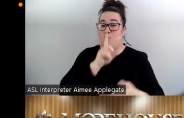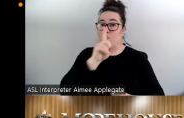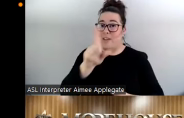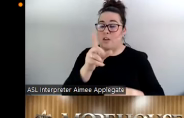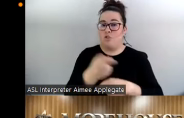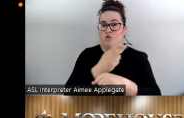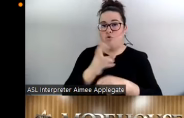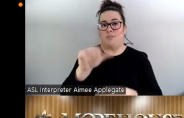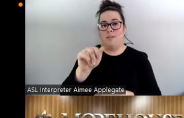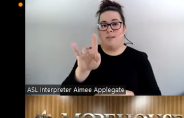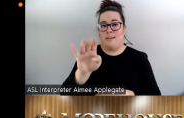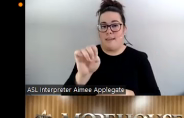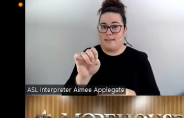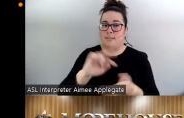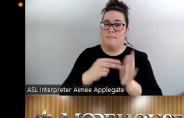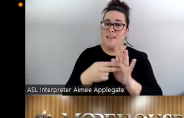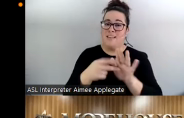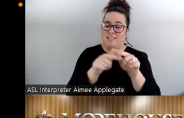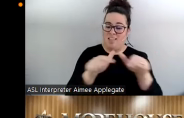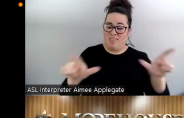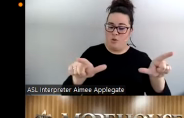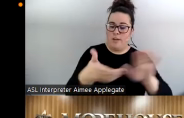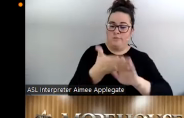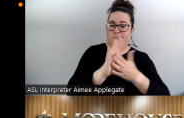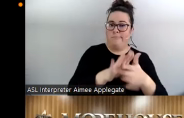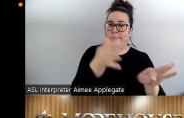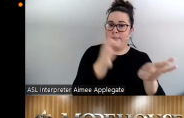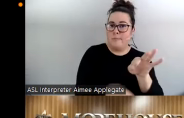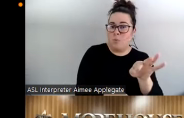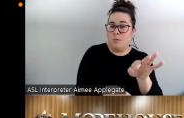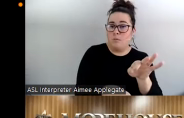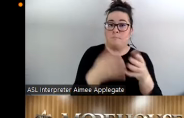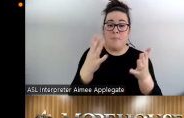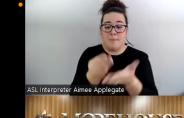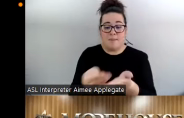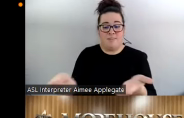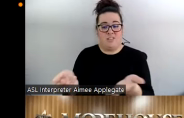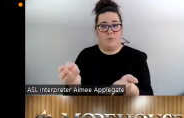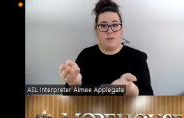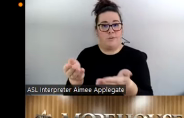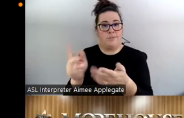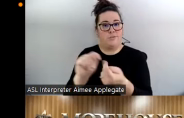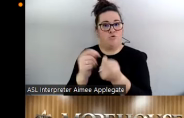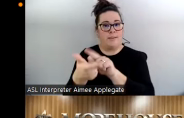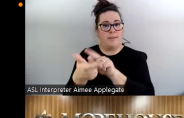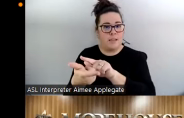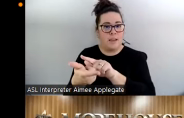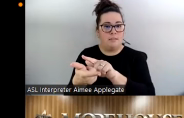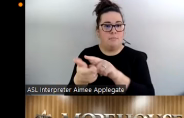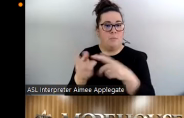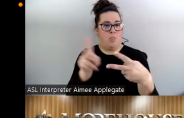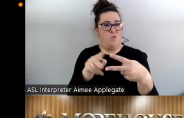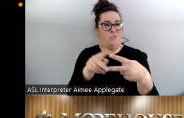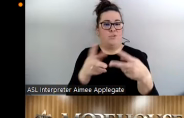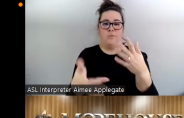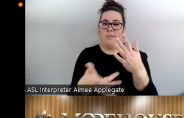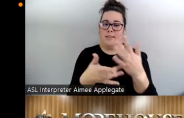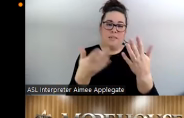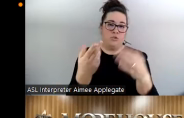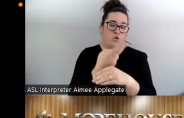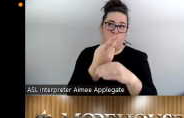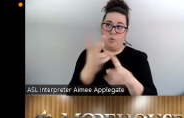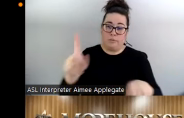for example, simplifying language or the idea of translating materials. These sorts of techniques have been around for a very long time. Large language models just